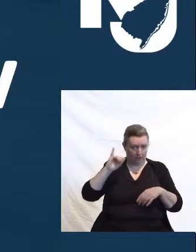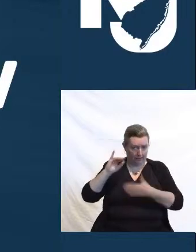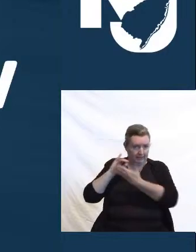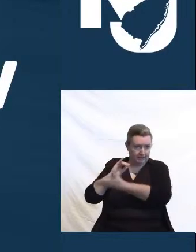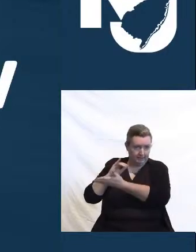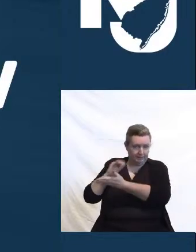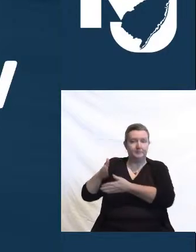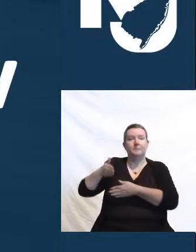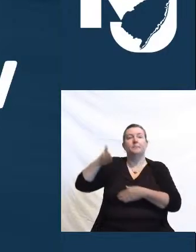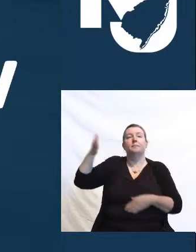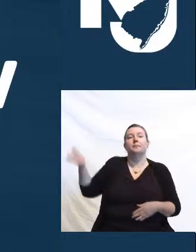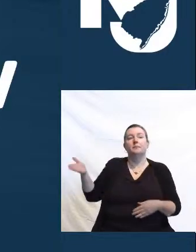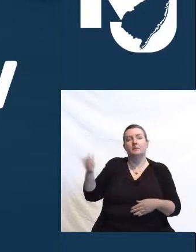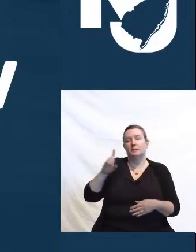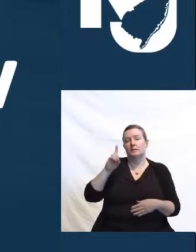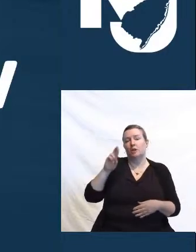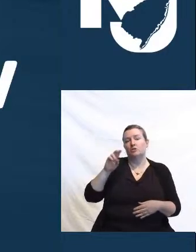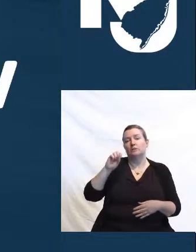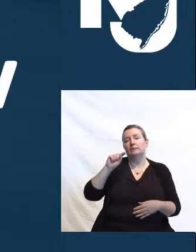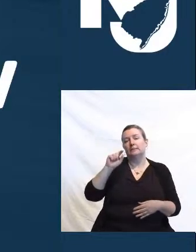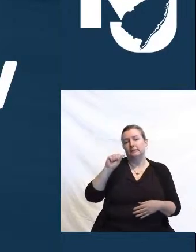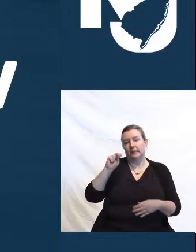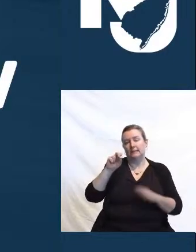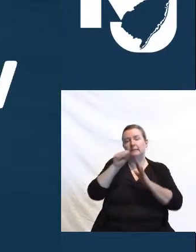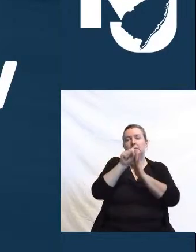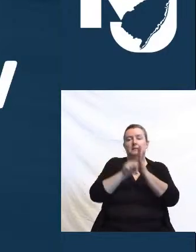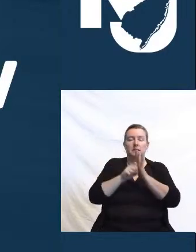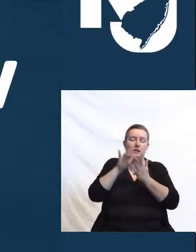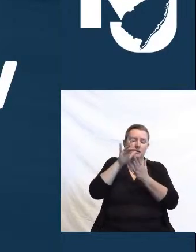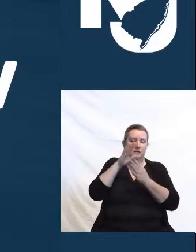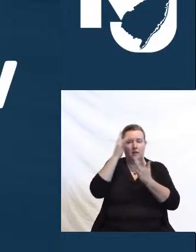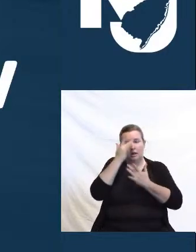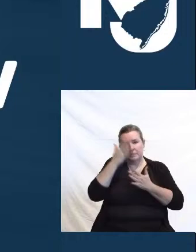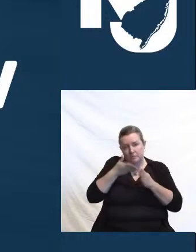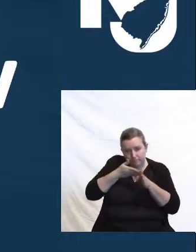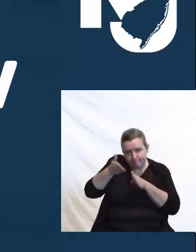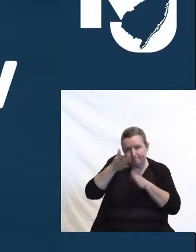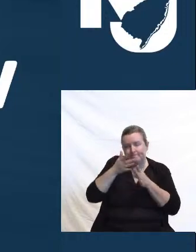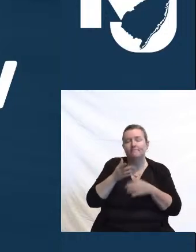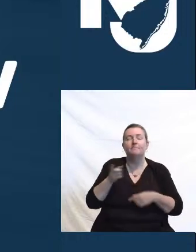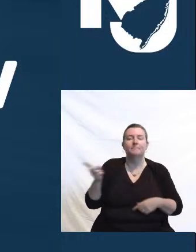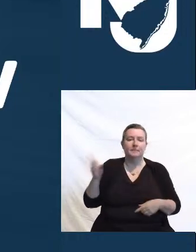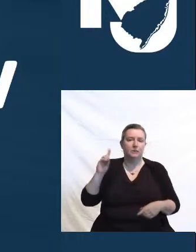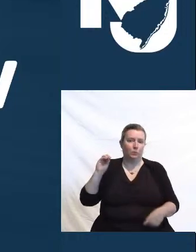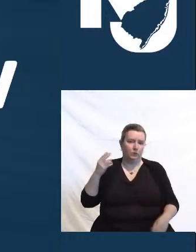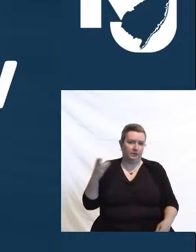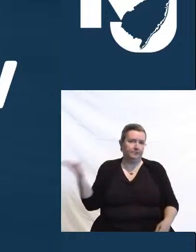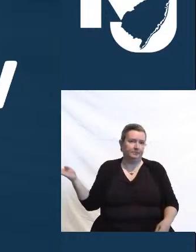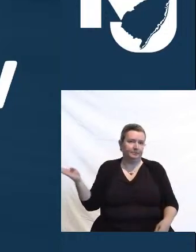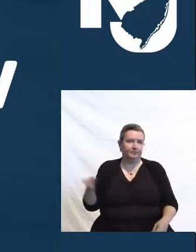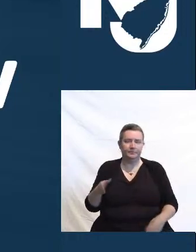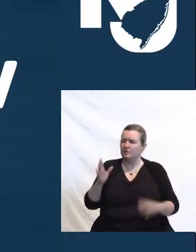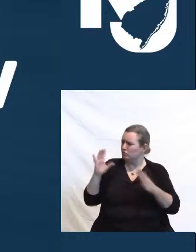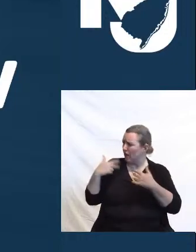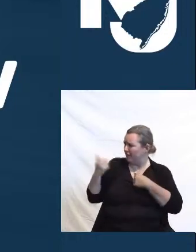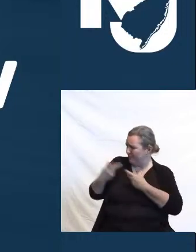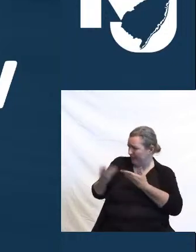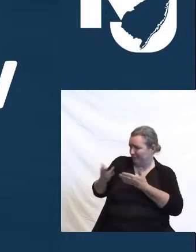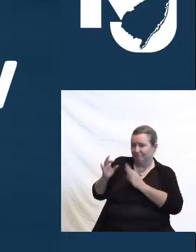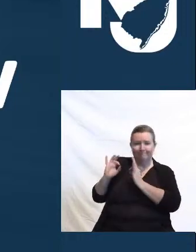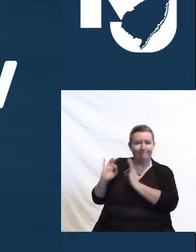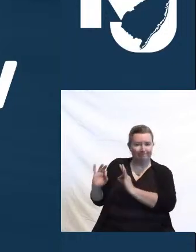familiar face, the state's epidemiologist, Dr. Christina Tan. Great to have you back, Tina. Judy, as always. To my left, another guy